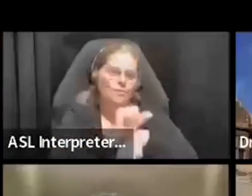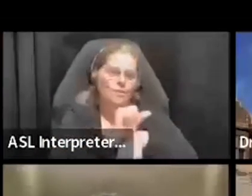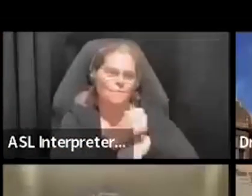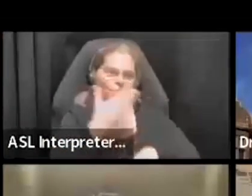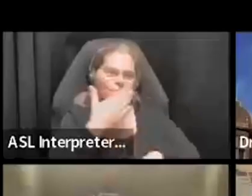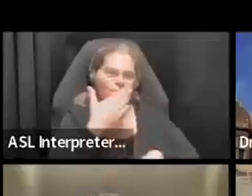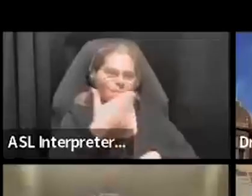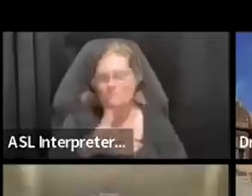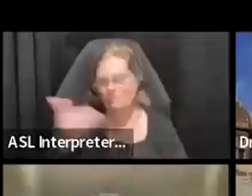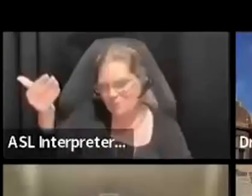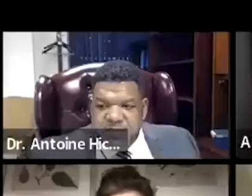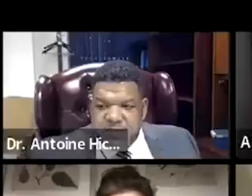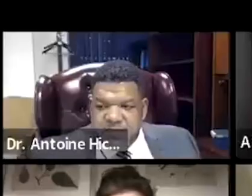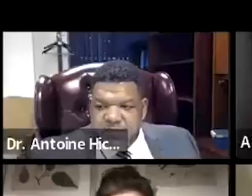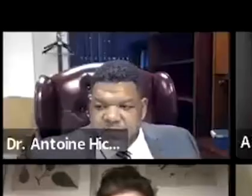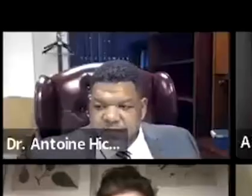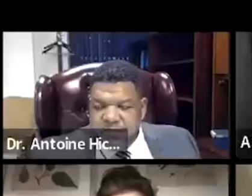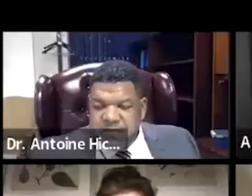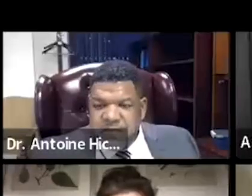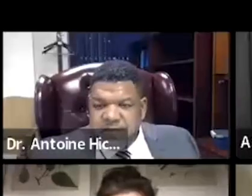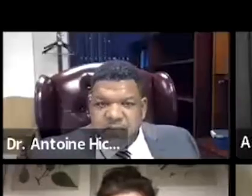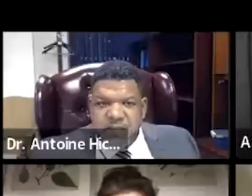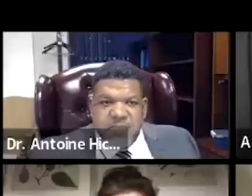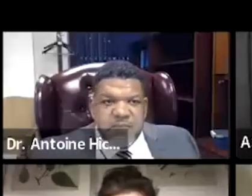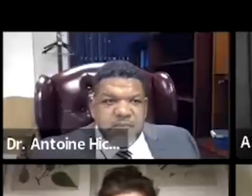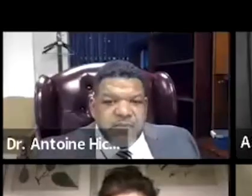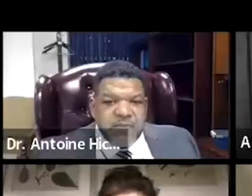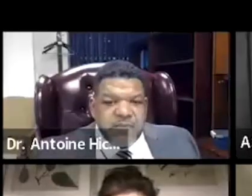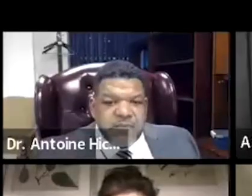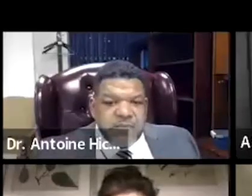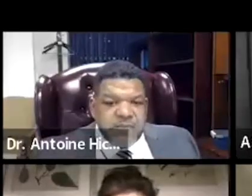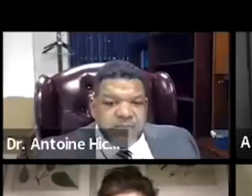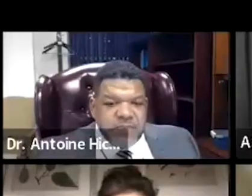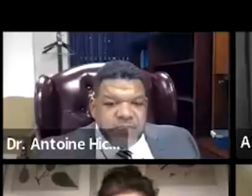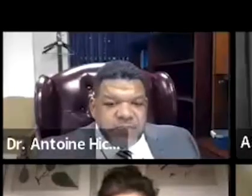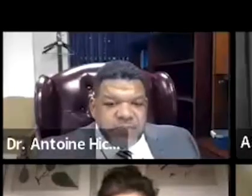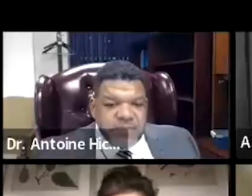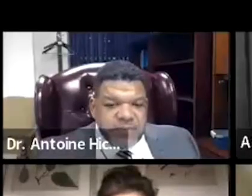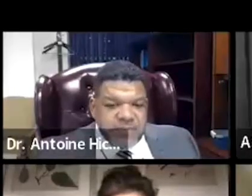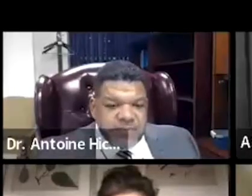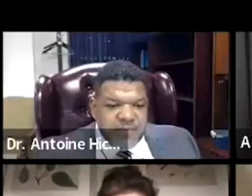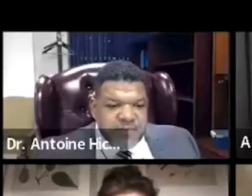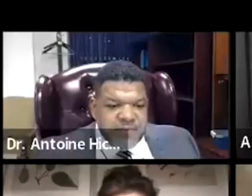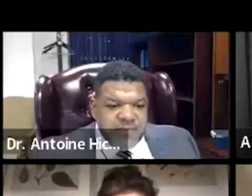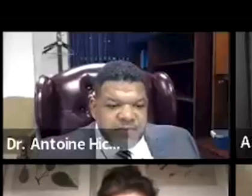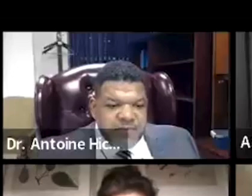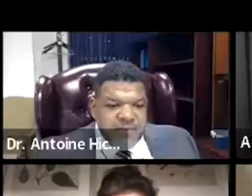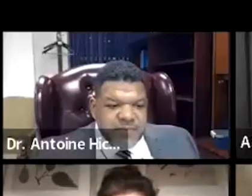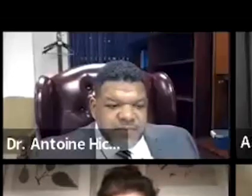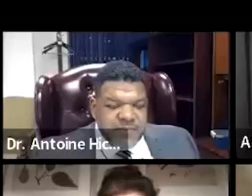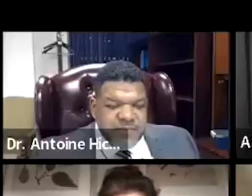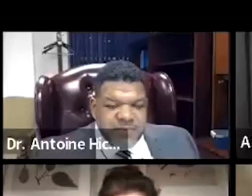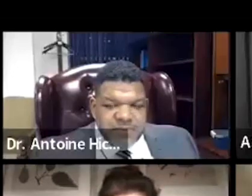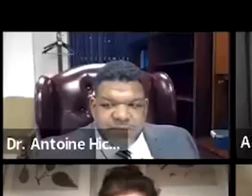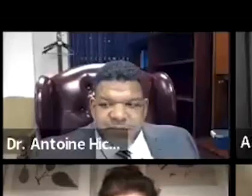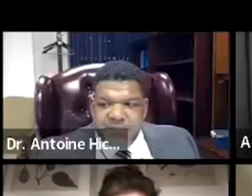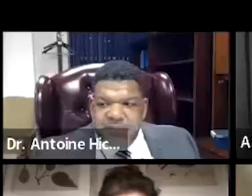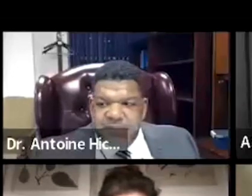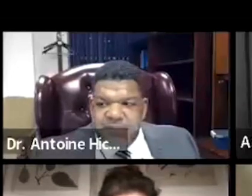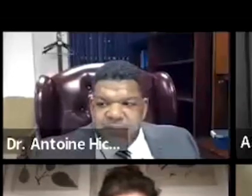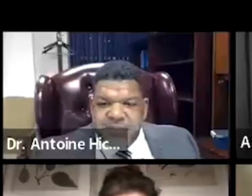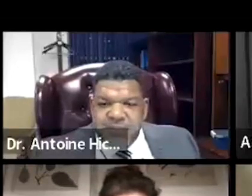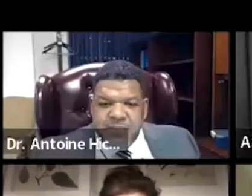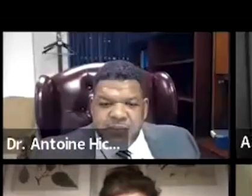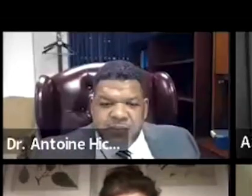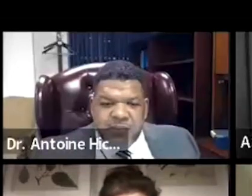You are welcome. I wish Brian could finish his thought. He was making a good point and we got cut off.